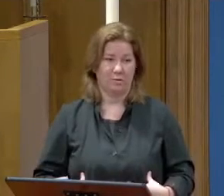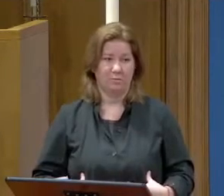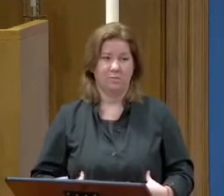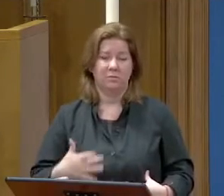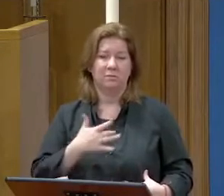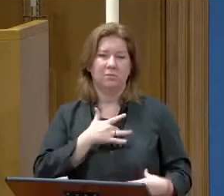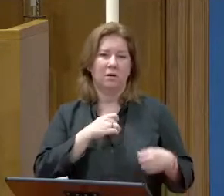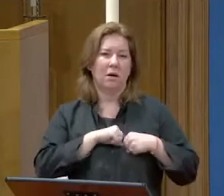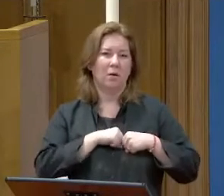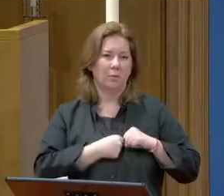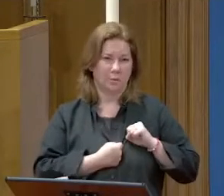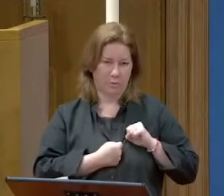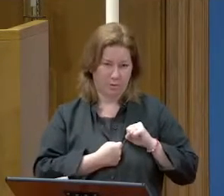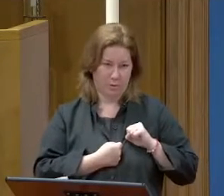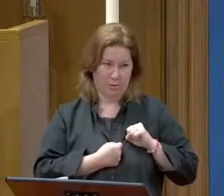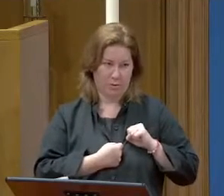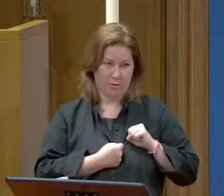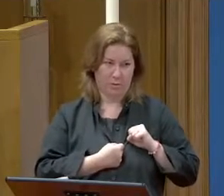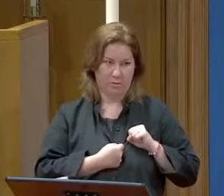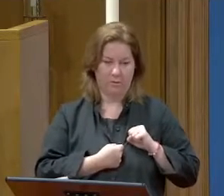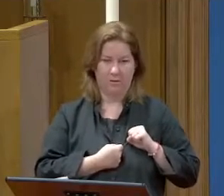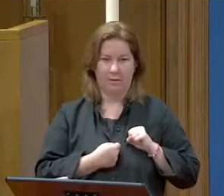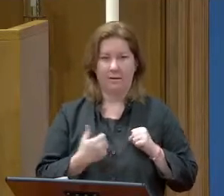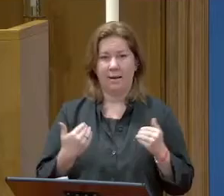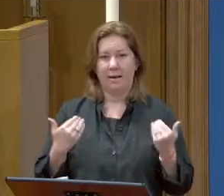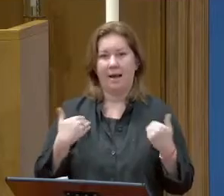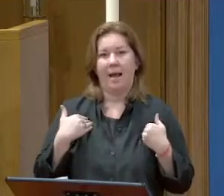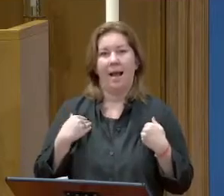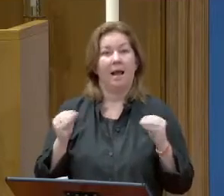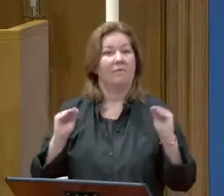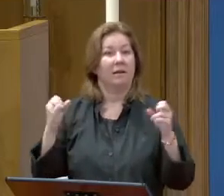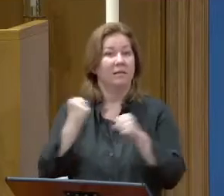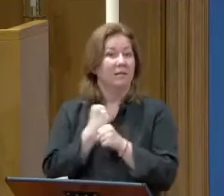heartbroken and armed with nothing but love.